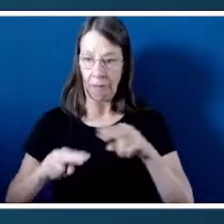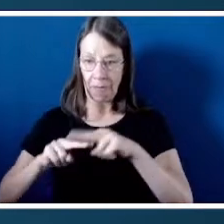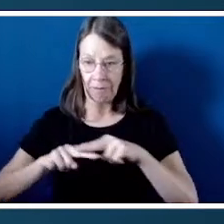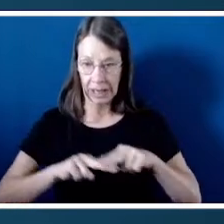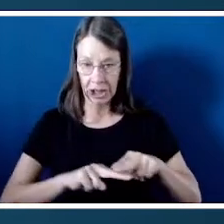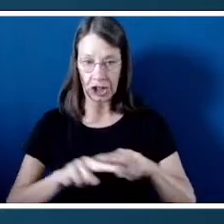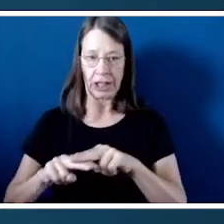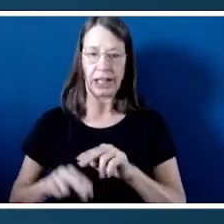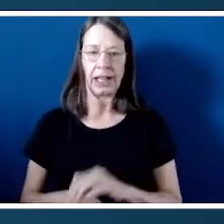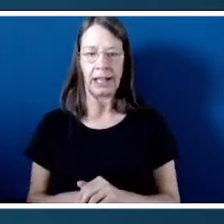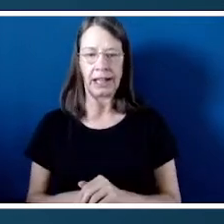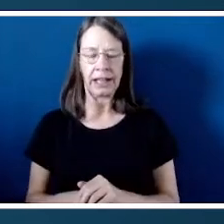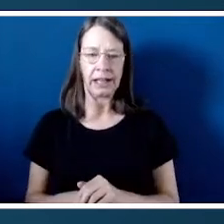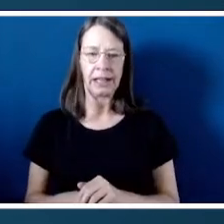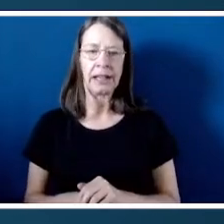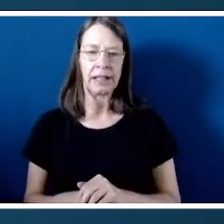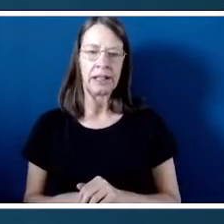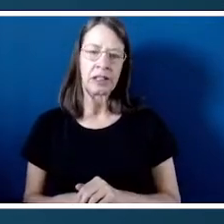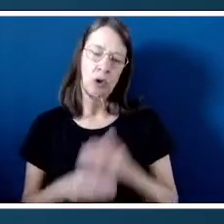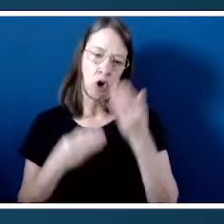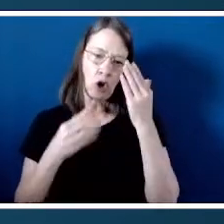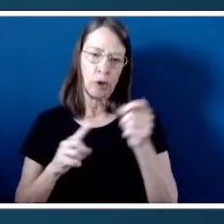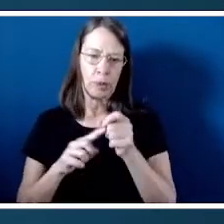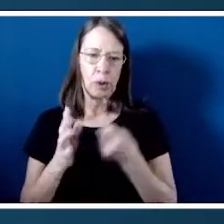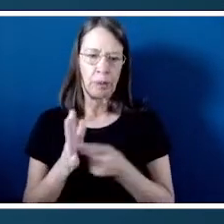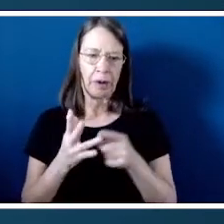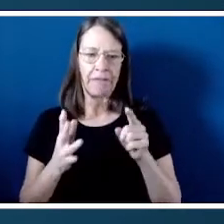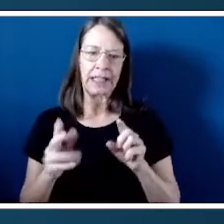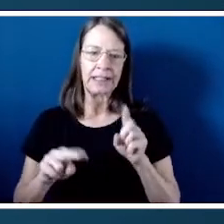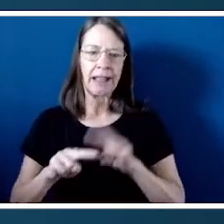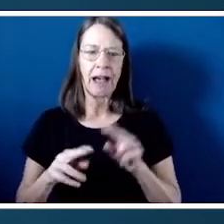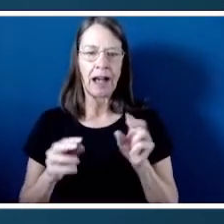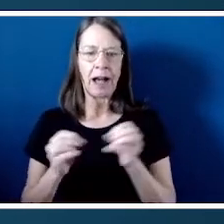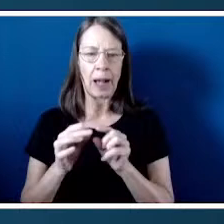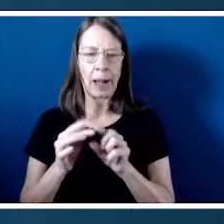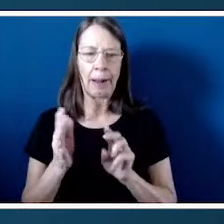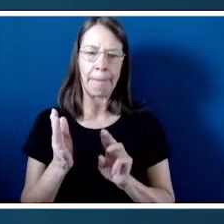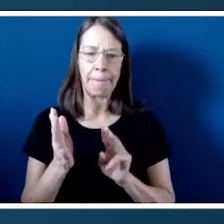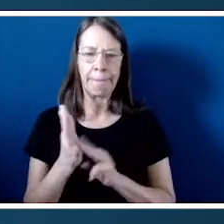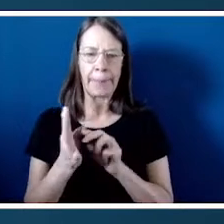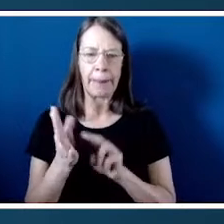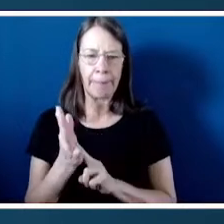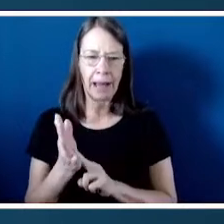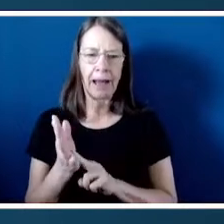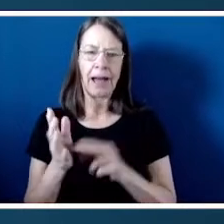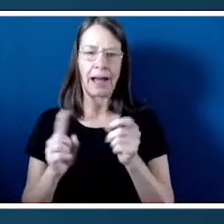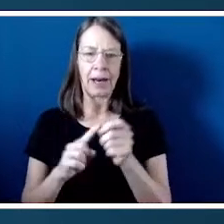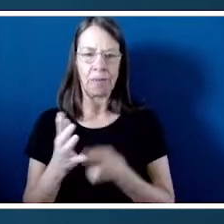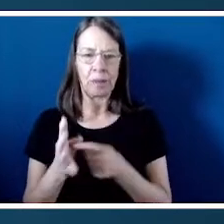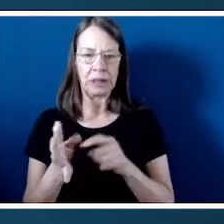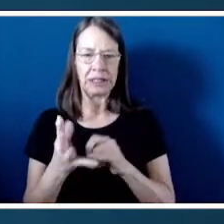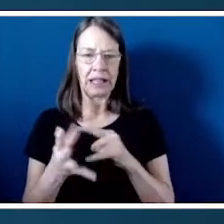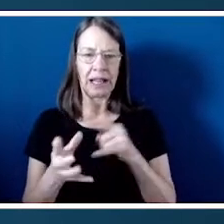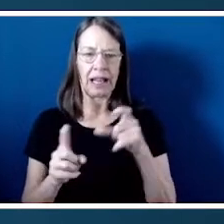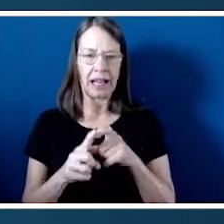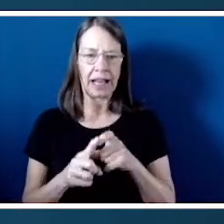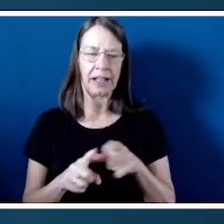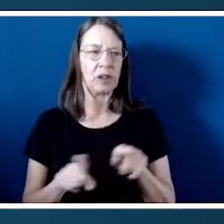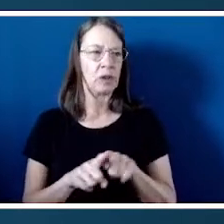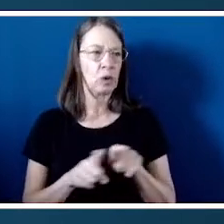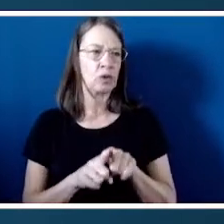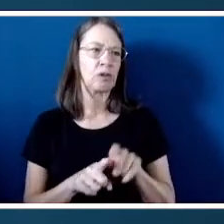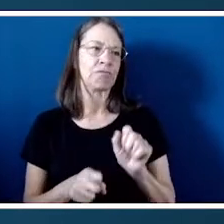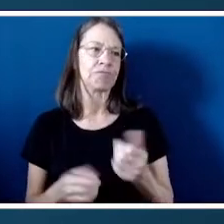the Honourable Professor Biman Prasad, and His Excellency Ajay Amrit, High Commissioner of the Republic of Fiji to Australia.